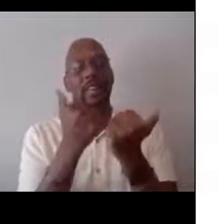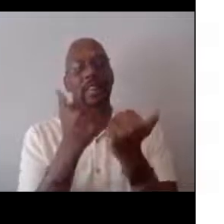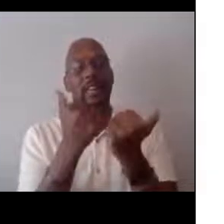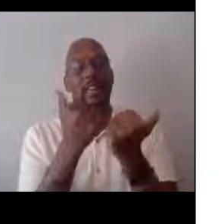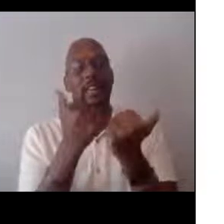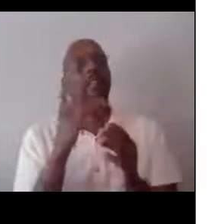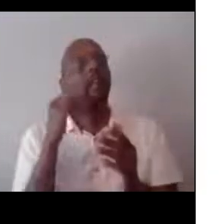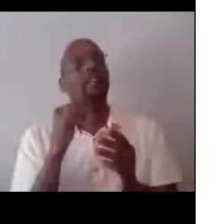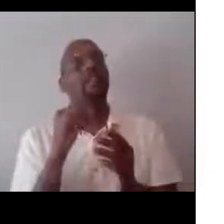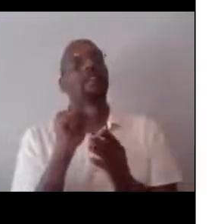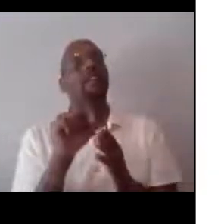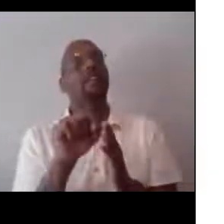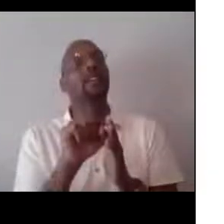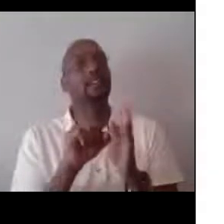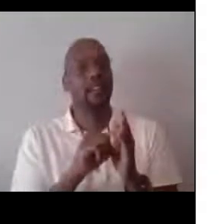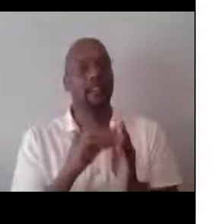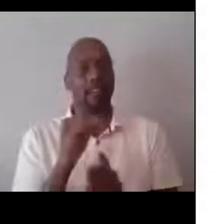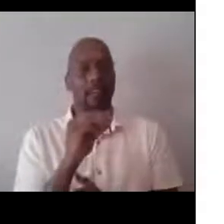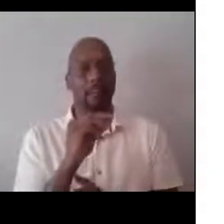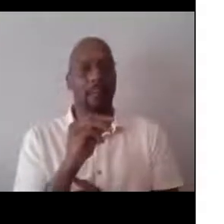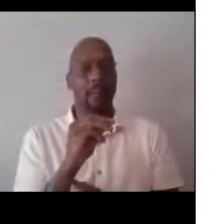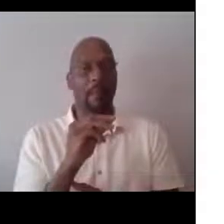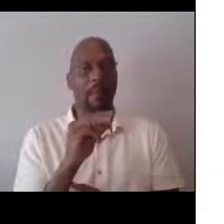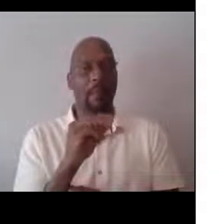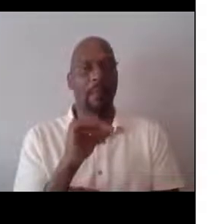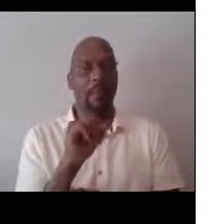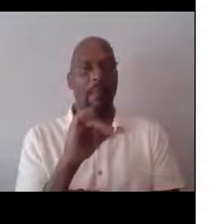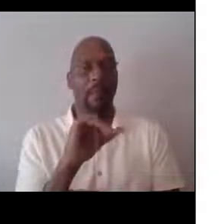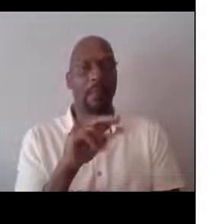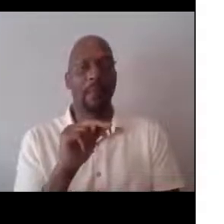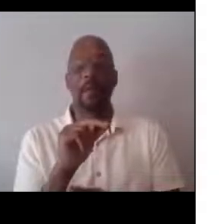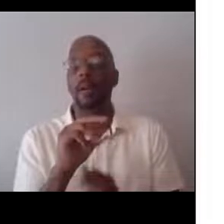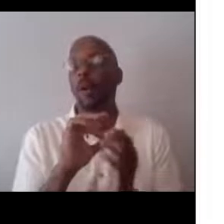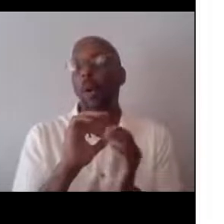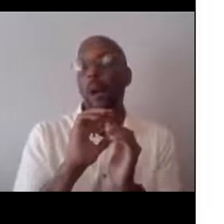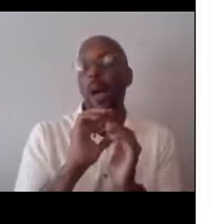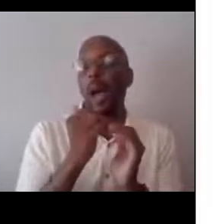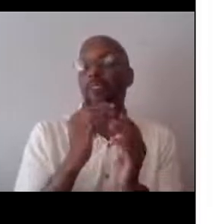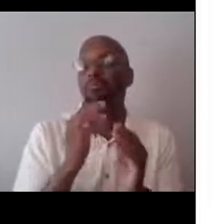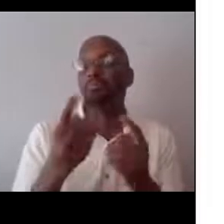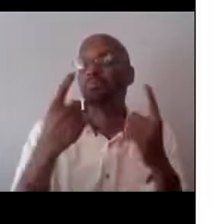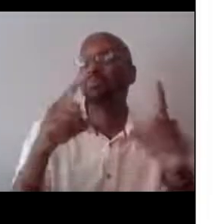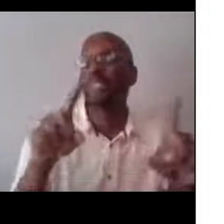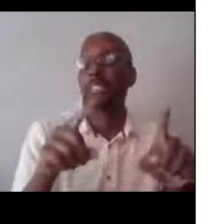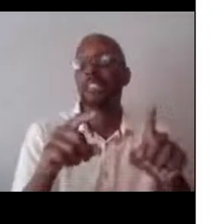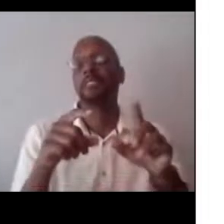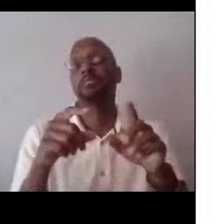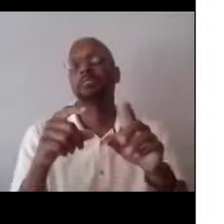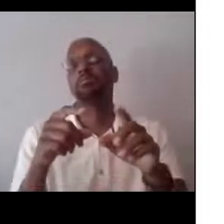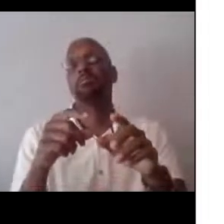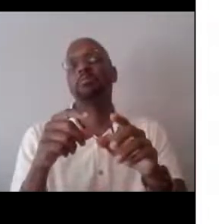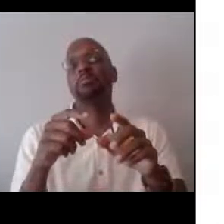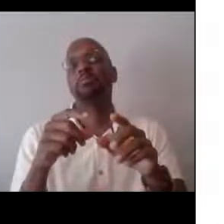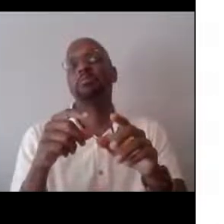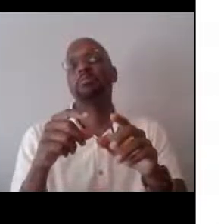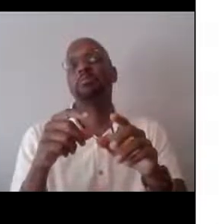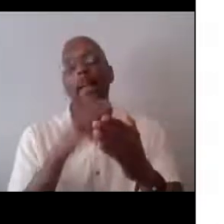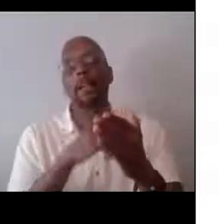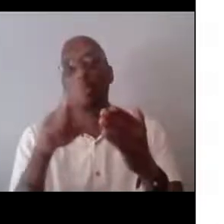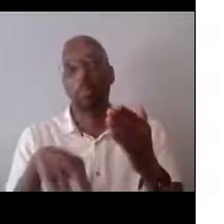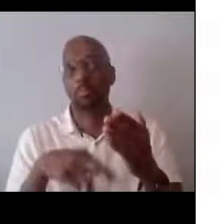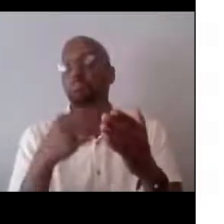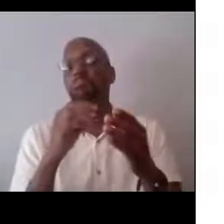Department of Transportation on how to achieve meaningful outcomes in transportation, equity, environmental